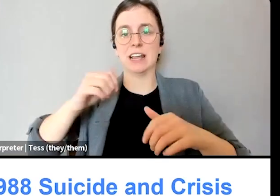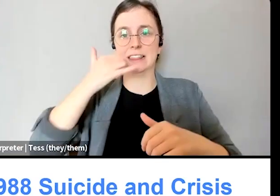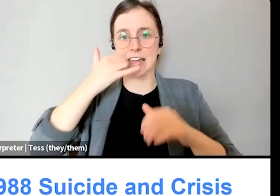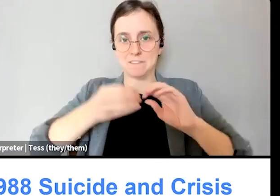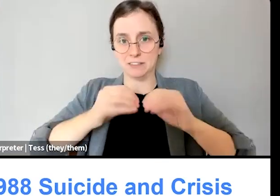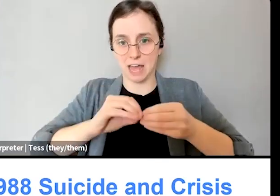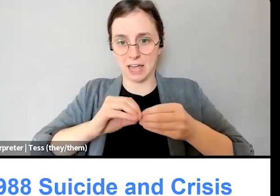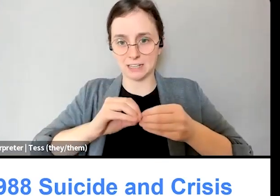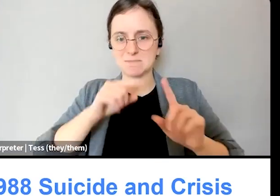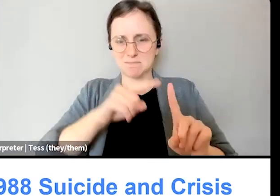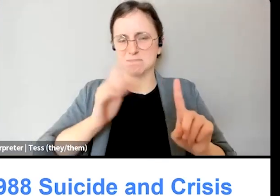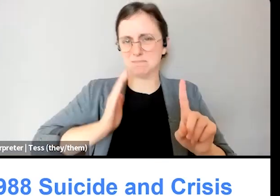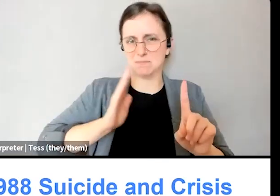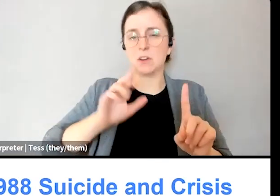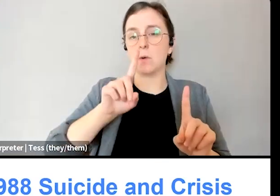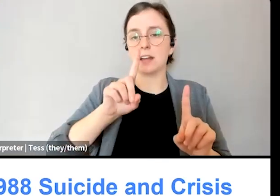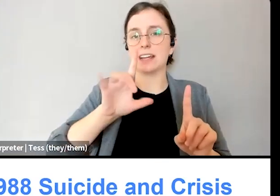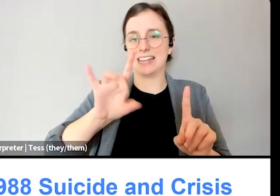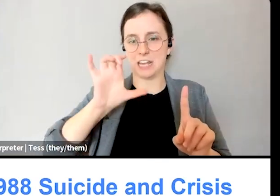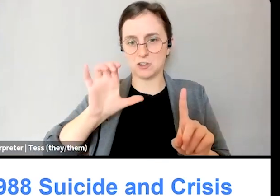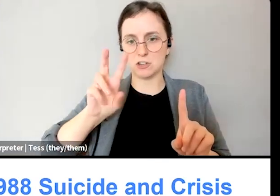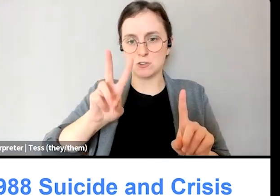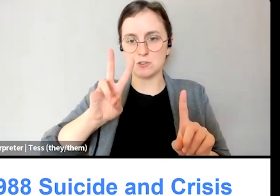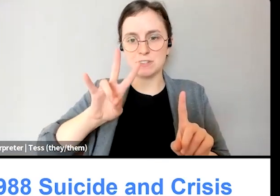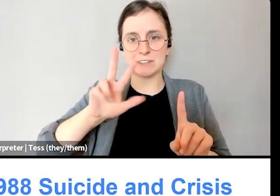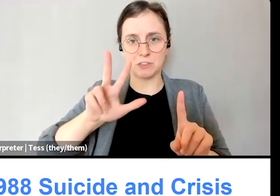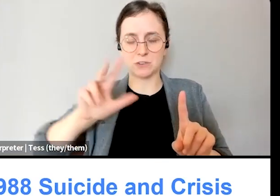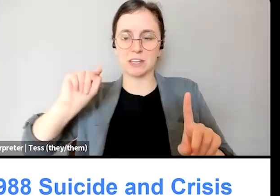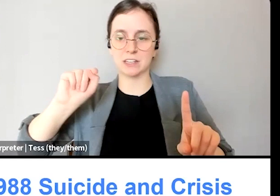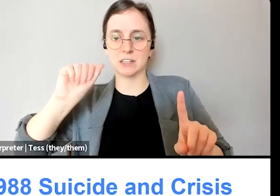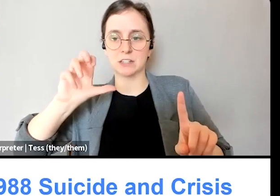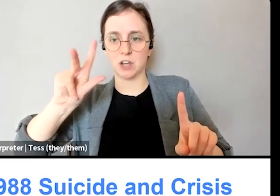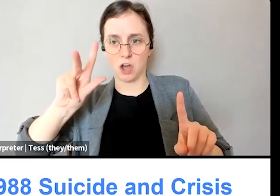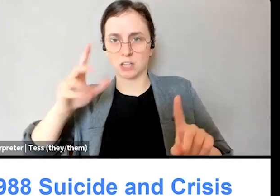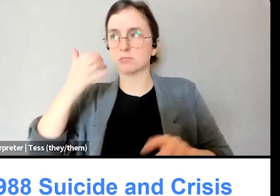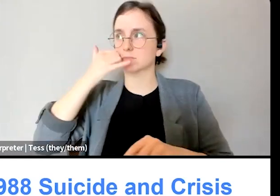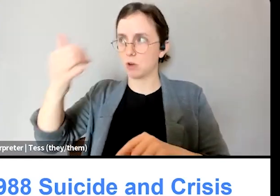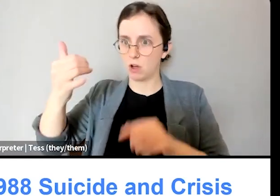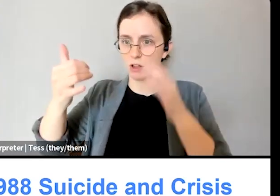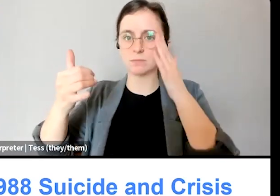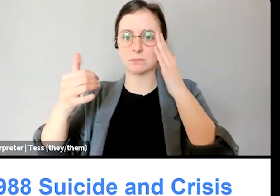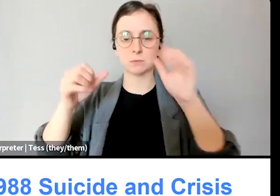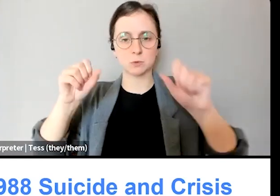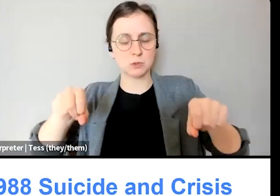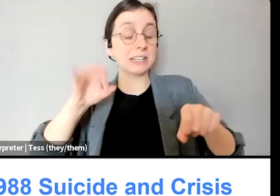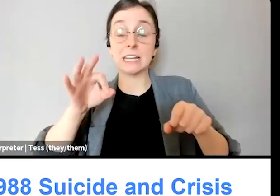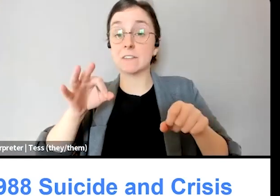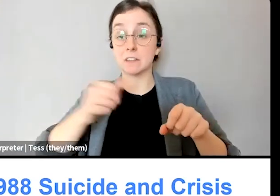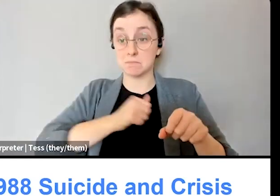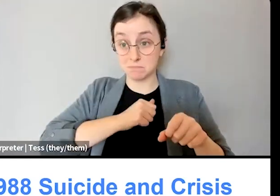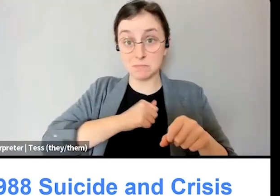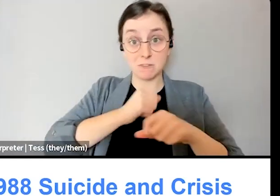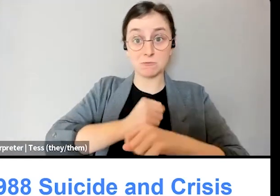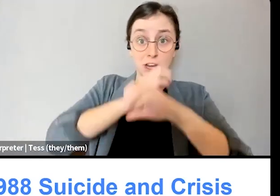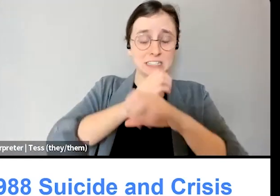number, 1-800-273-TALK. And there was a recognition that when a person was in crisis or that their loved one was in